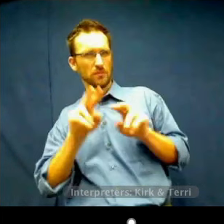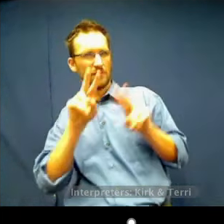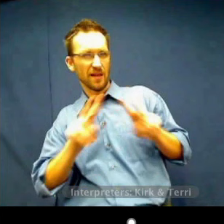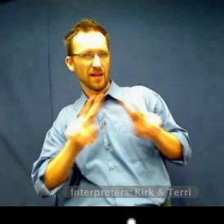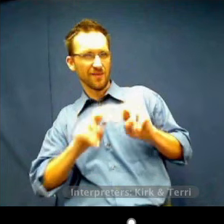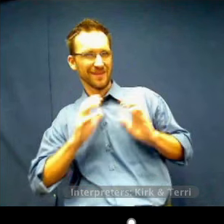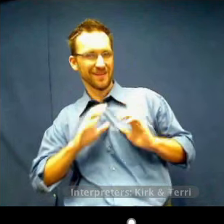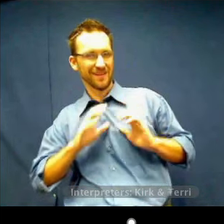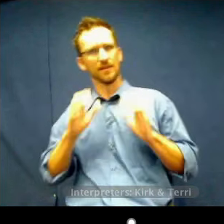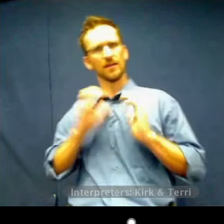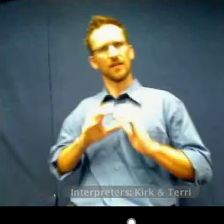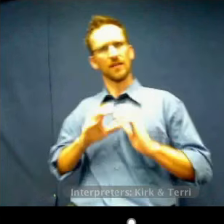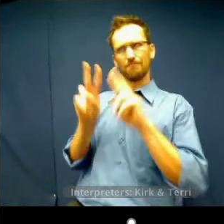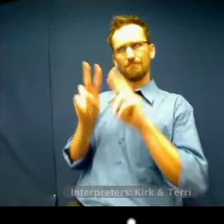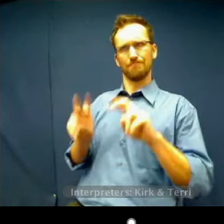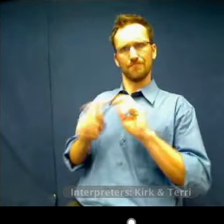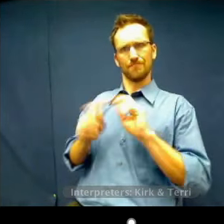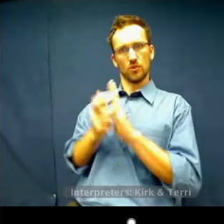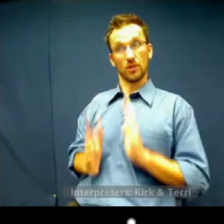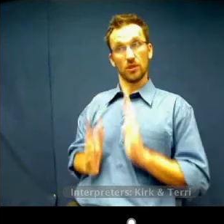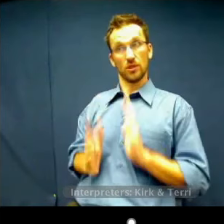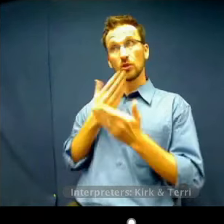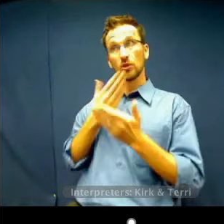to figure out if there can be a rapport,